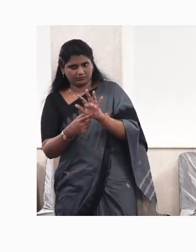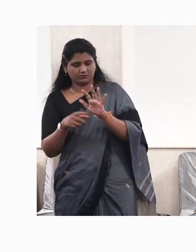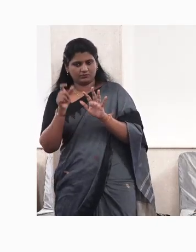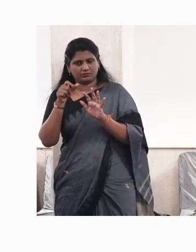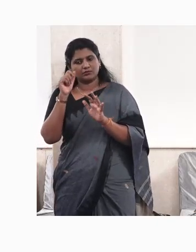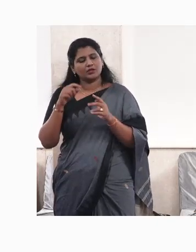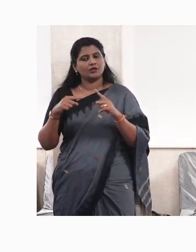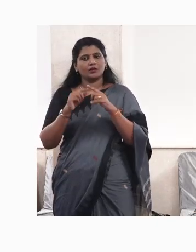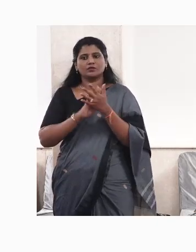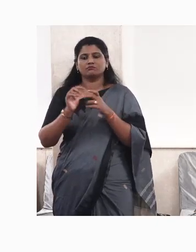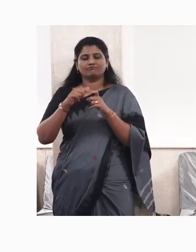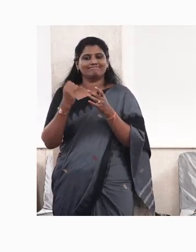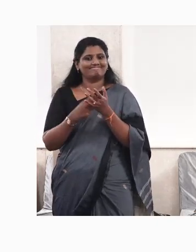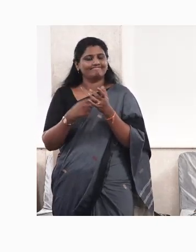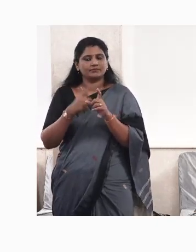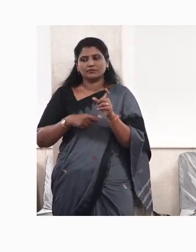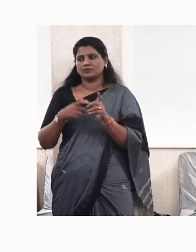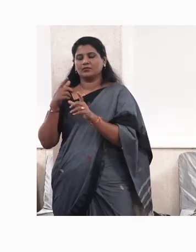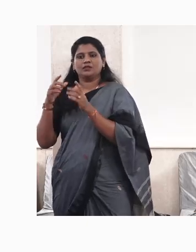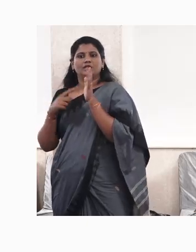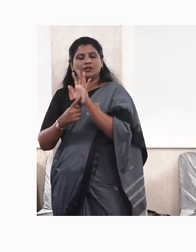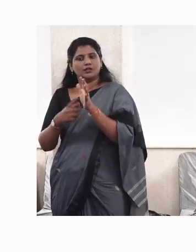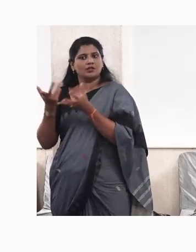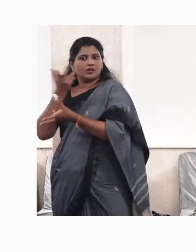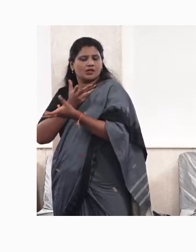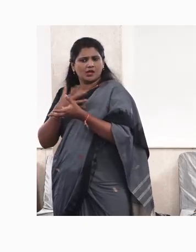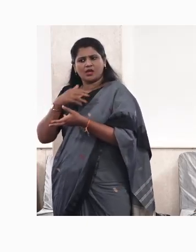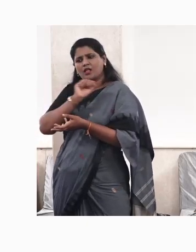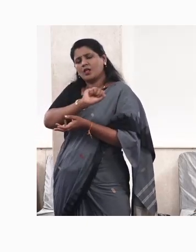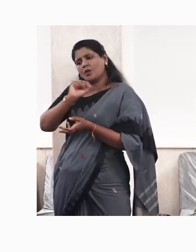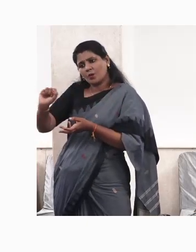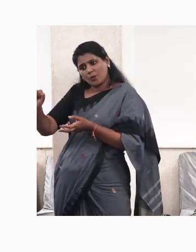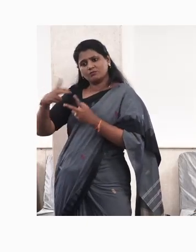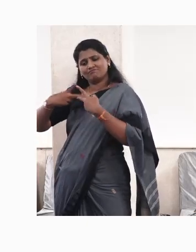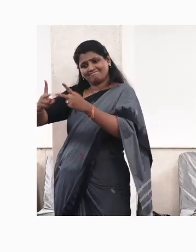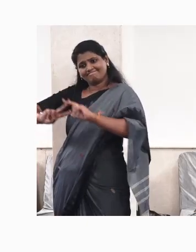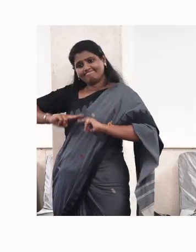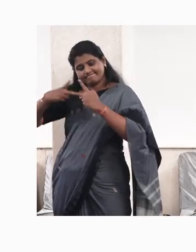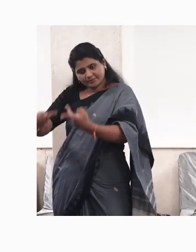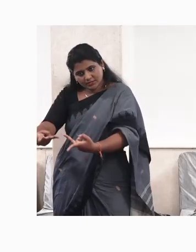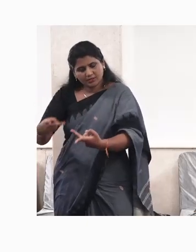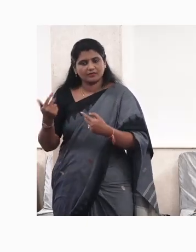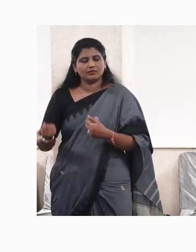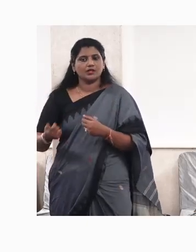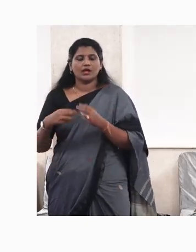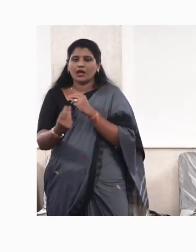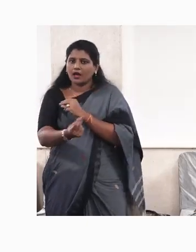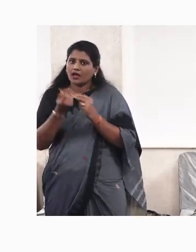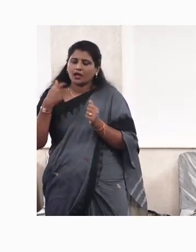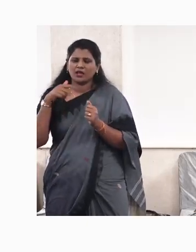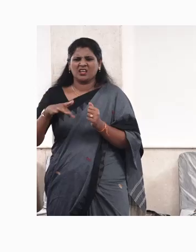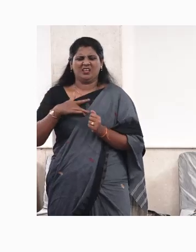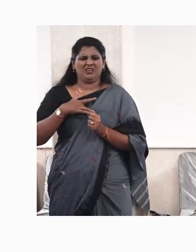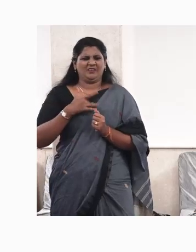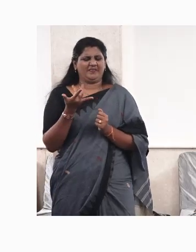certain theories or discussions. The students come out with their own reflections. Suddenly you feel